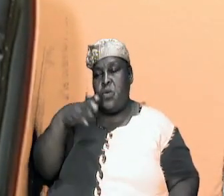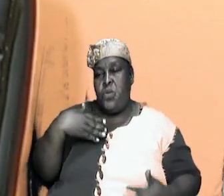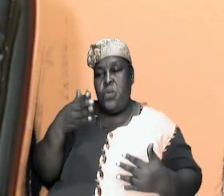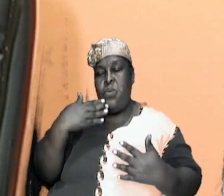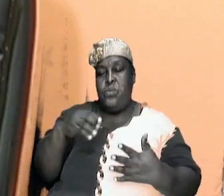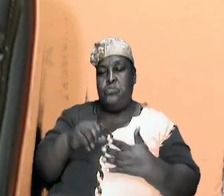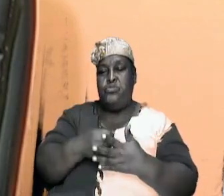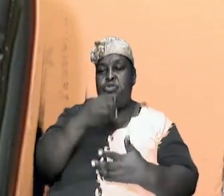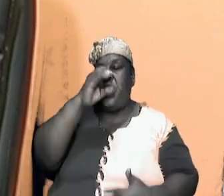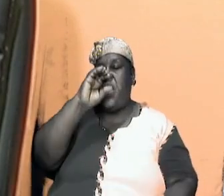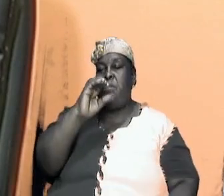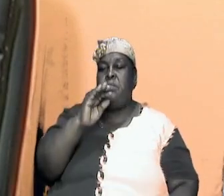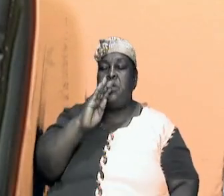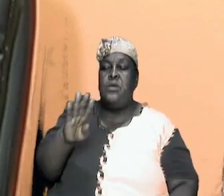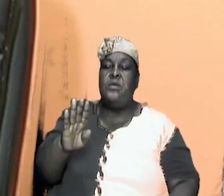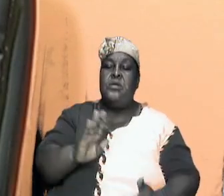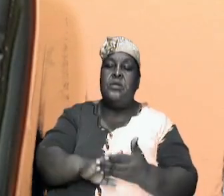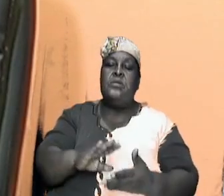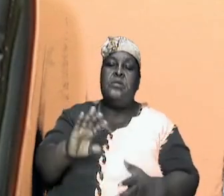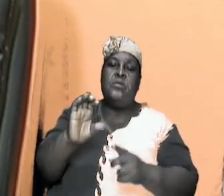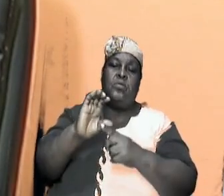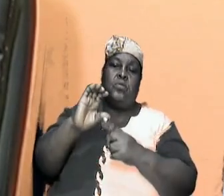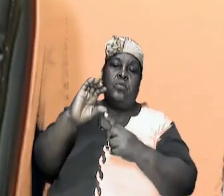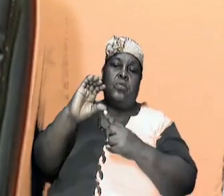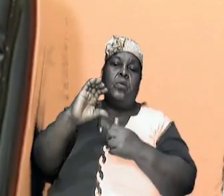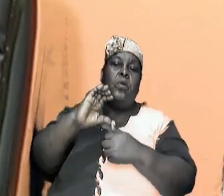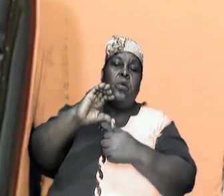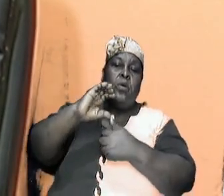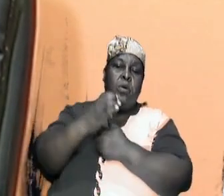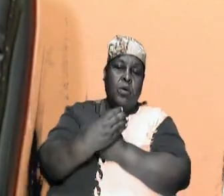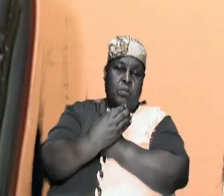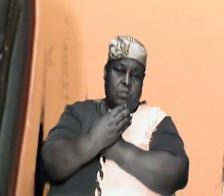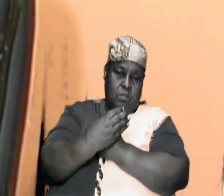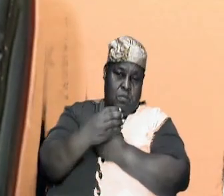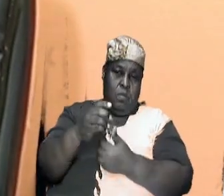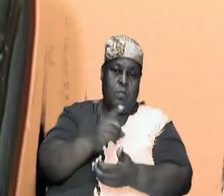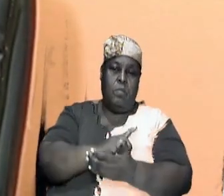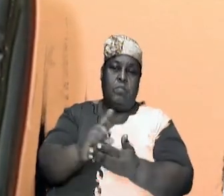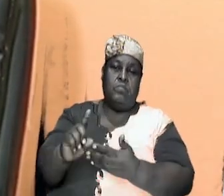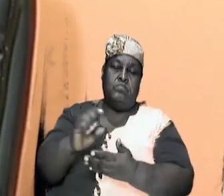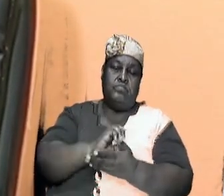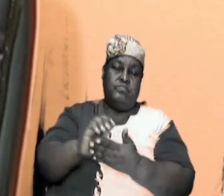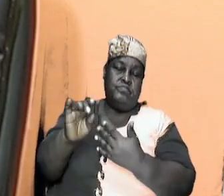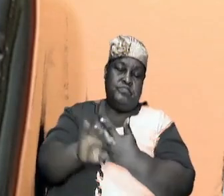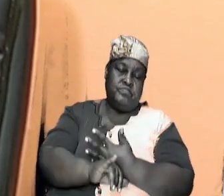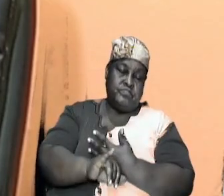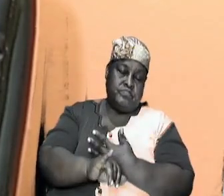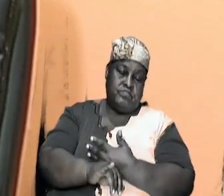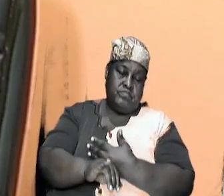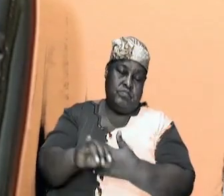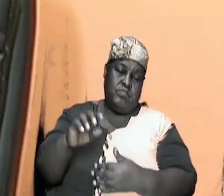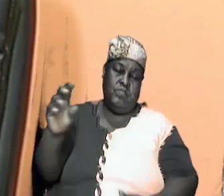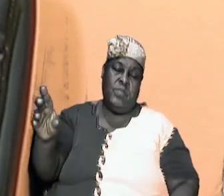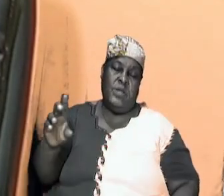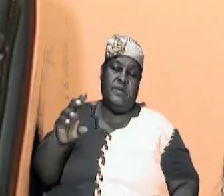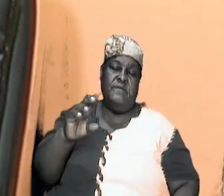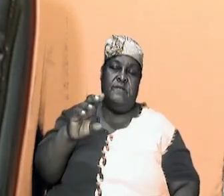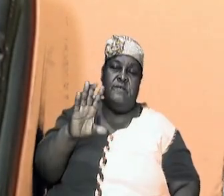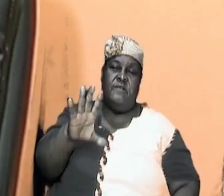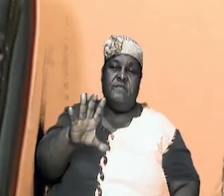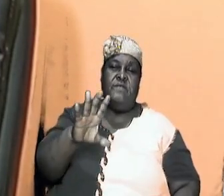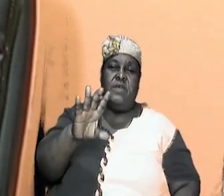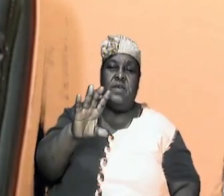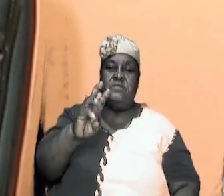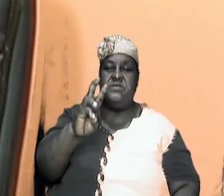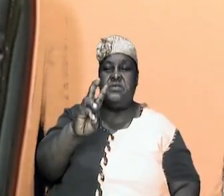Reminder that we're having our Culture Week the end of August. This is August 5th, 6th, and 7th. That